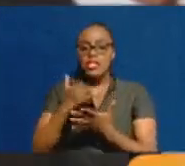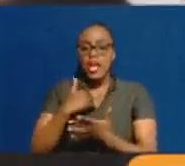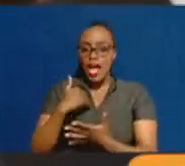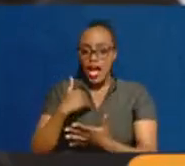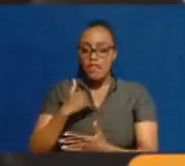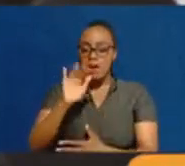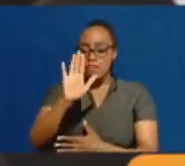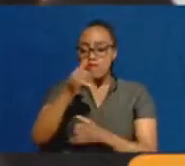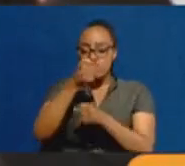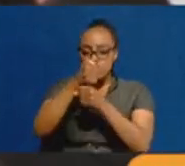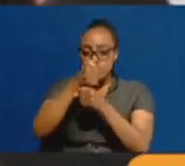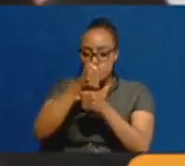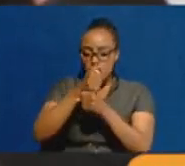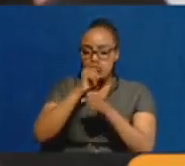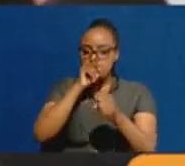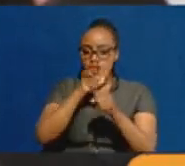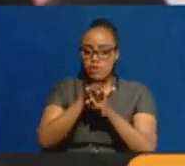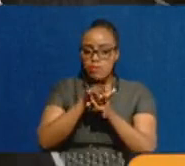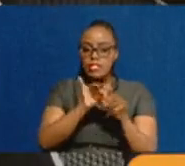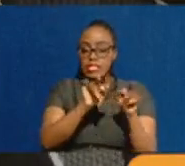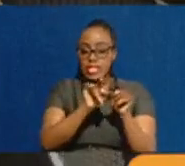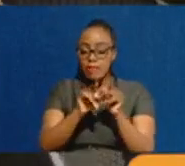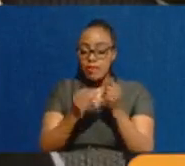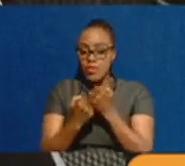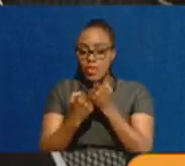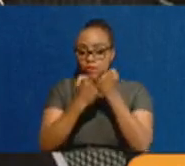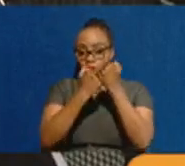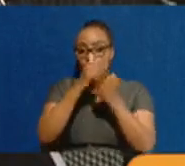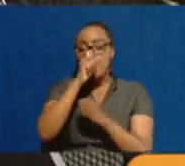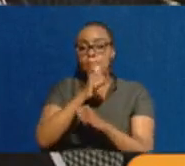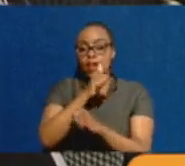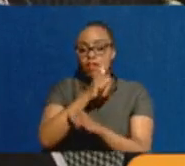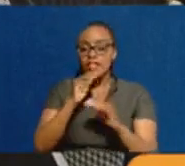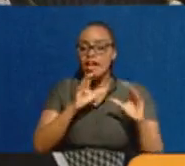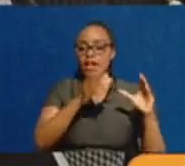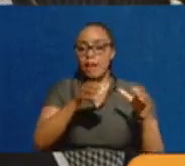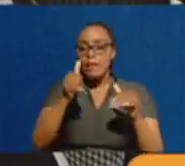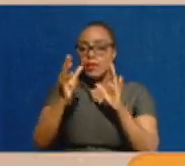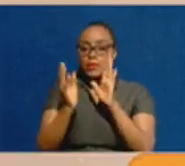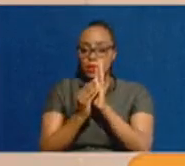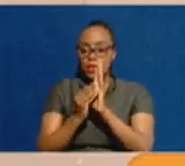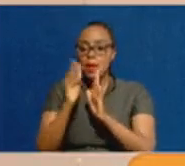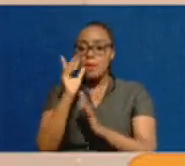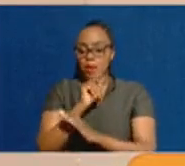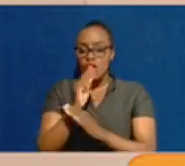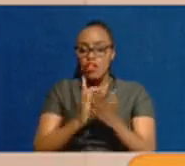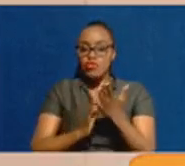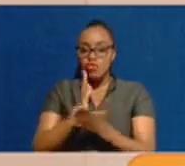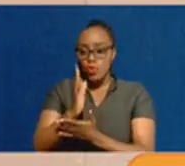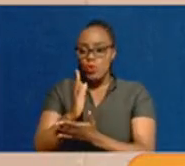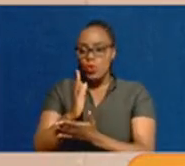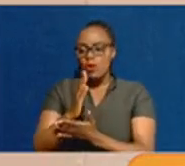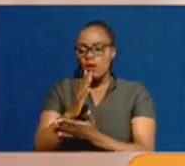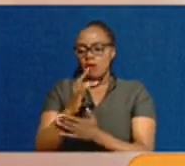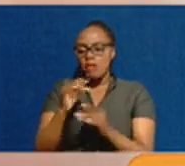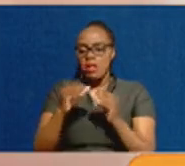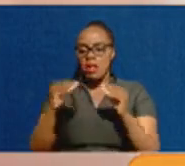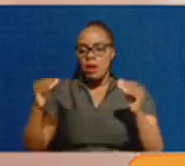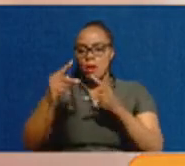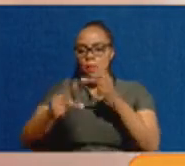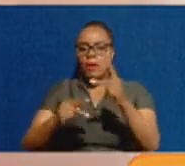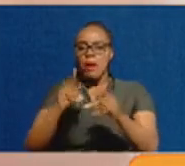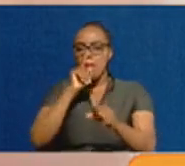returns. He also promised that the government would aid all private companies that would want to list at the bows, bypass all bureaucratic red tape. I want